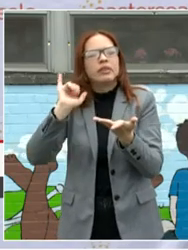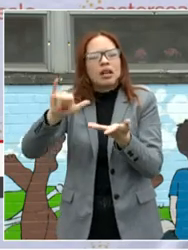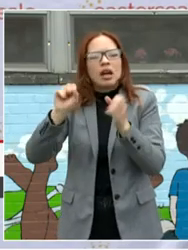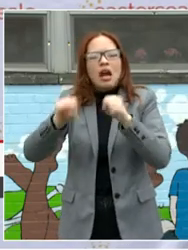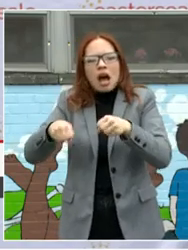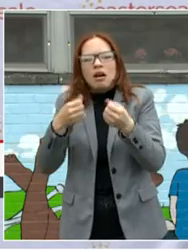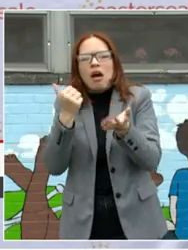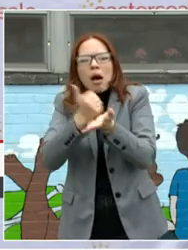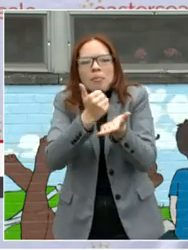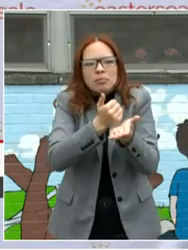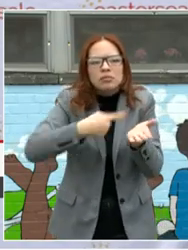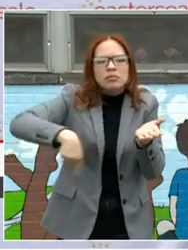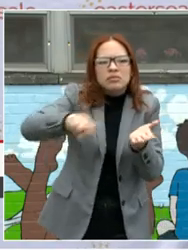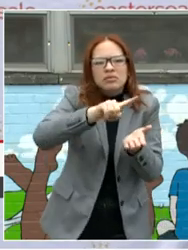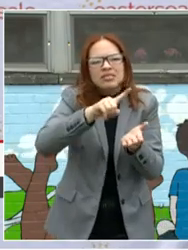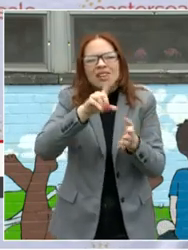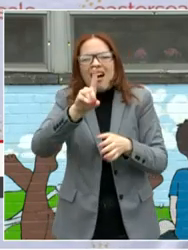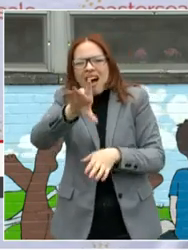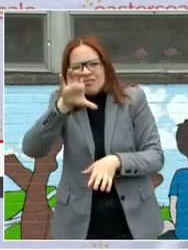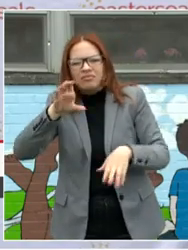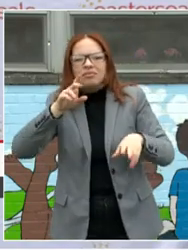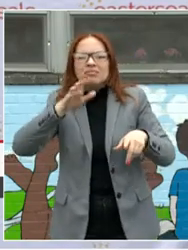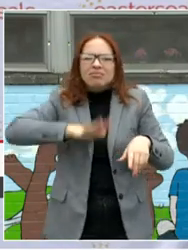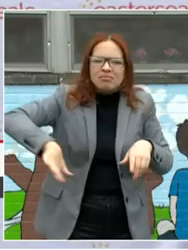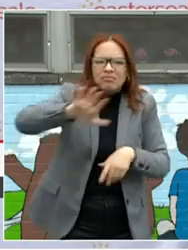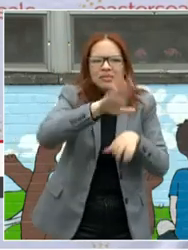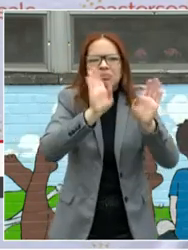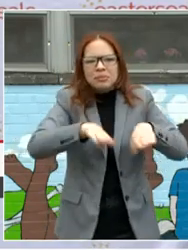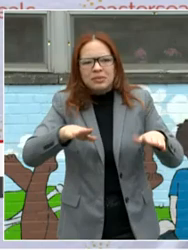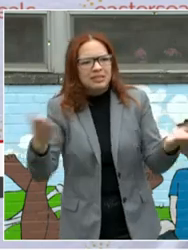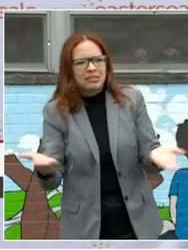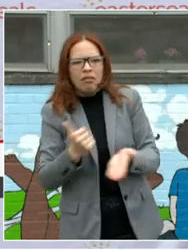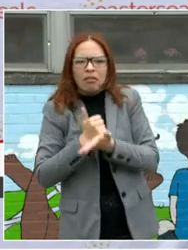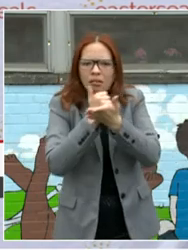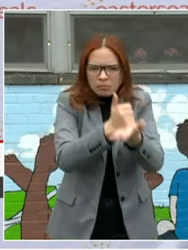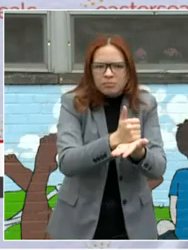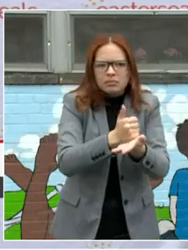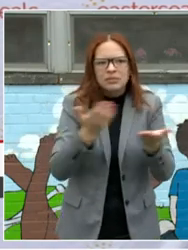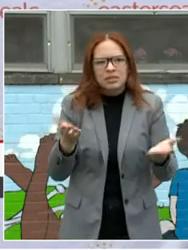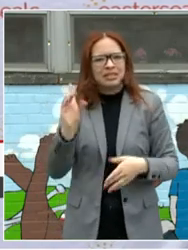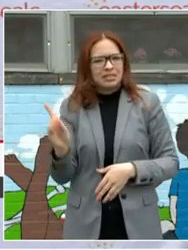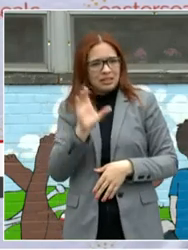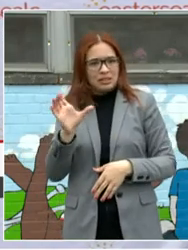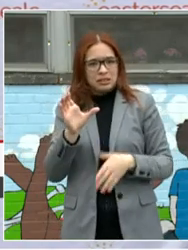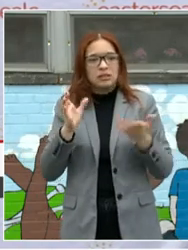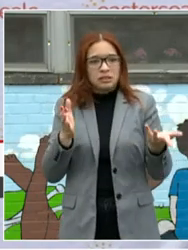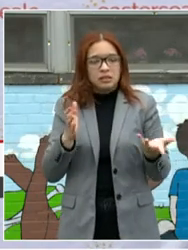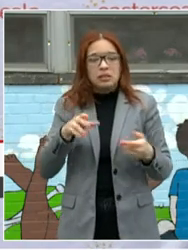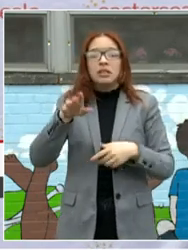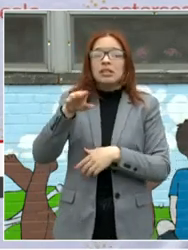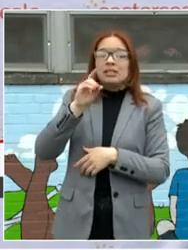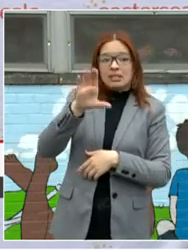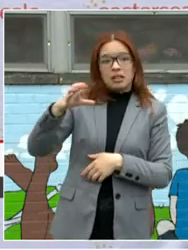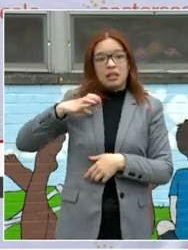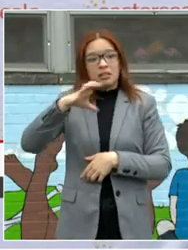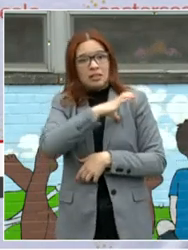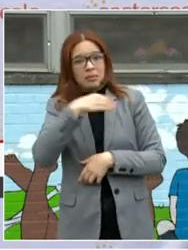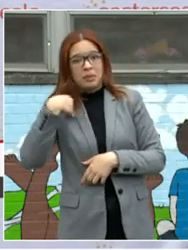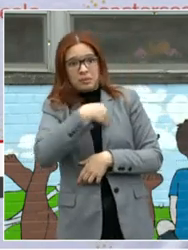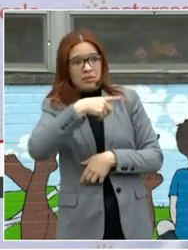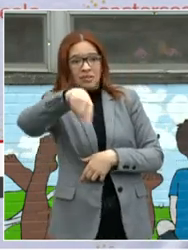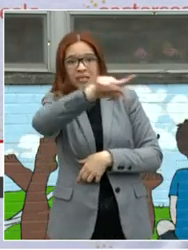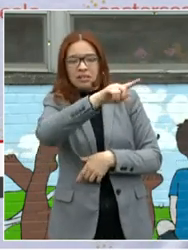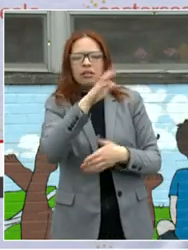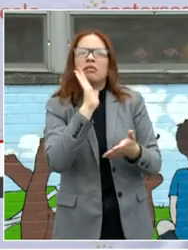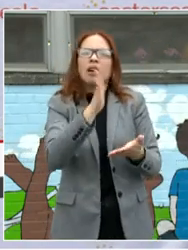also want to say a special thanks for the incredible support that you and the DC Council have shown that will help us to open a brand new early